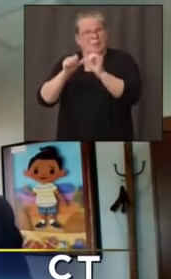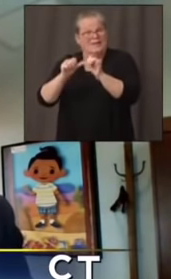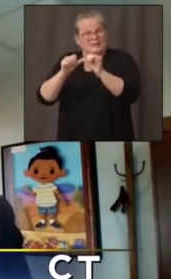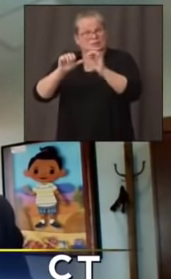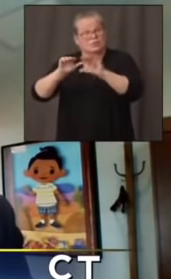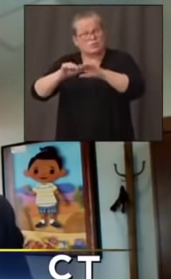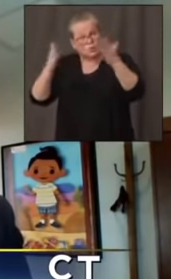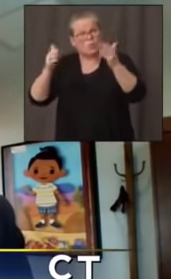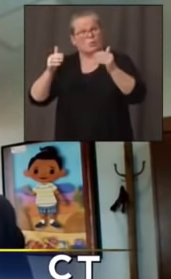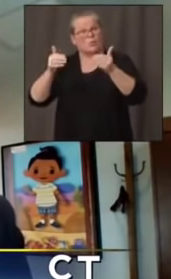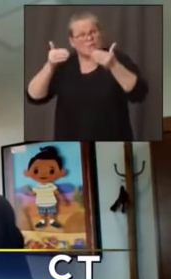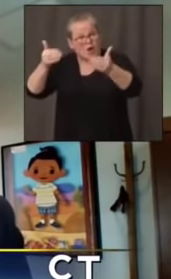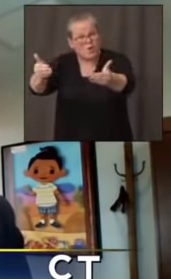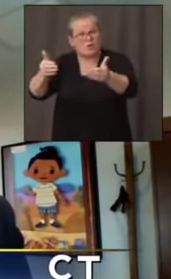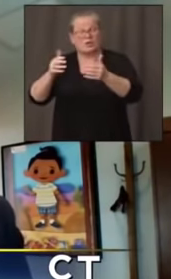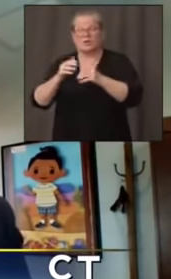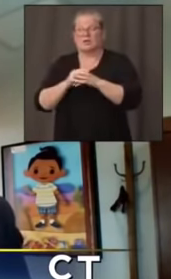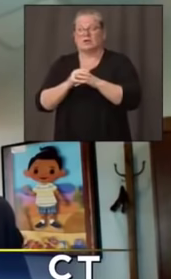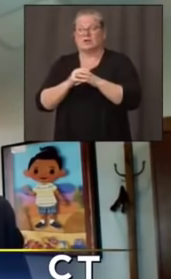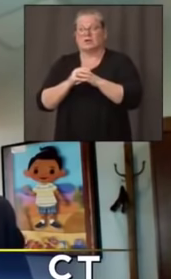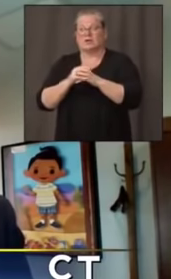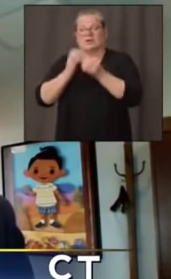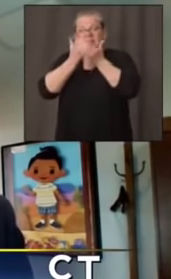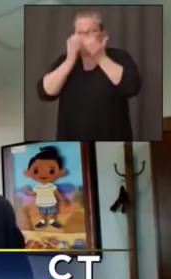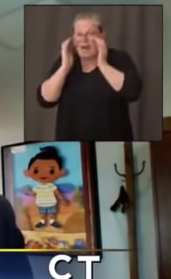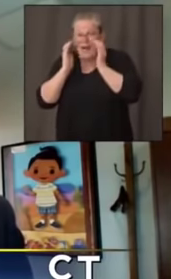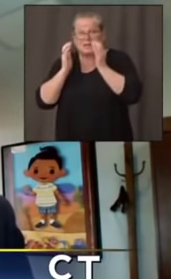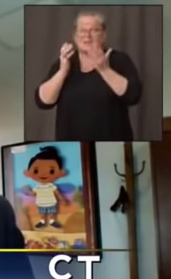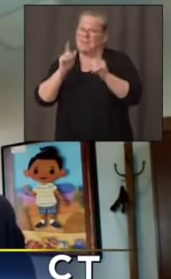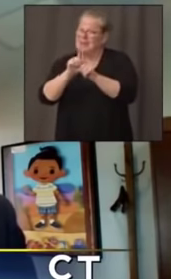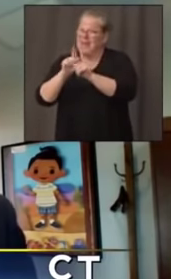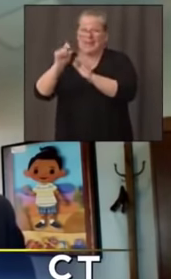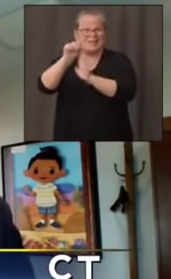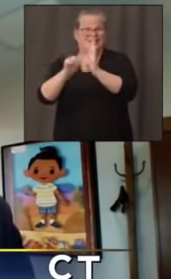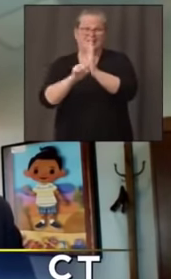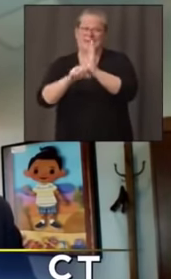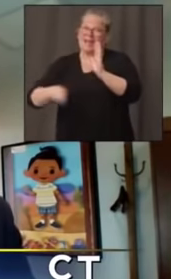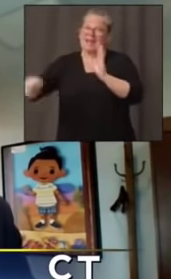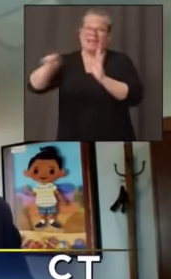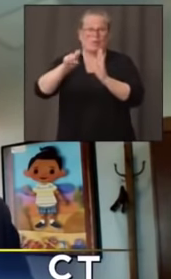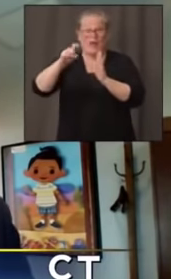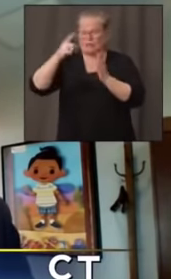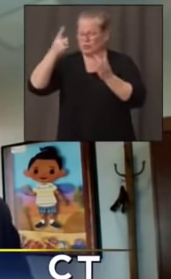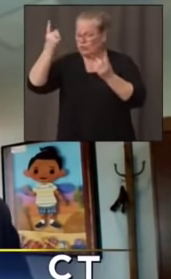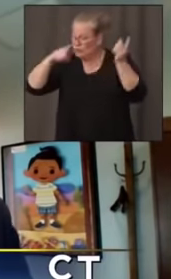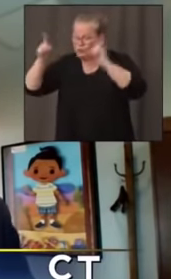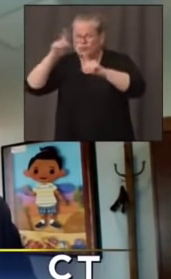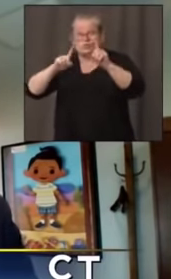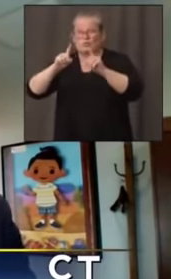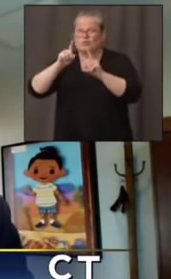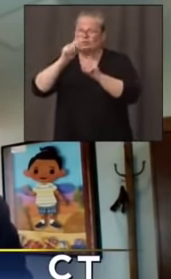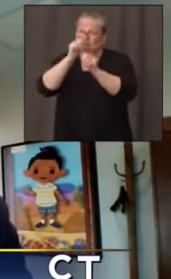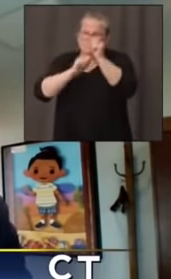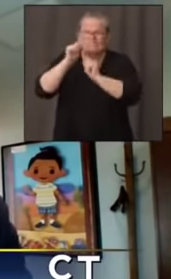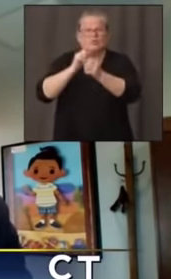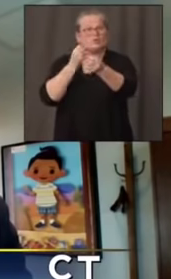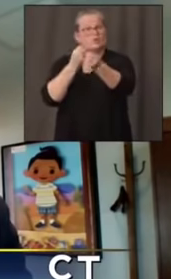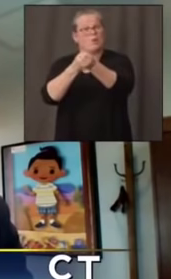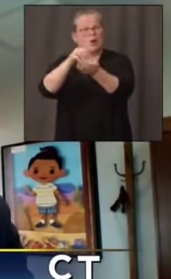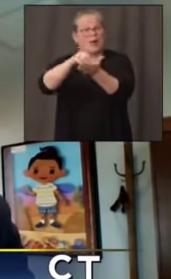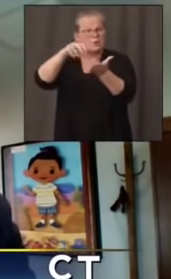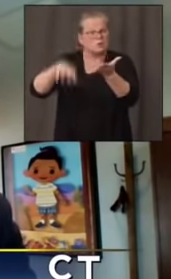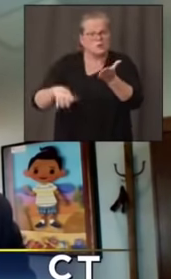mask, the facial coverings is something that as a state, we're going to have to come together to support our students, help them learn how to do it, maybe start practicing